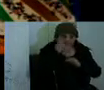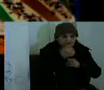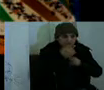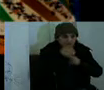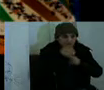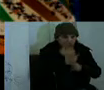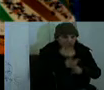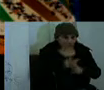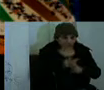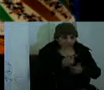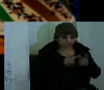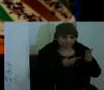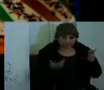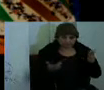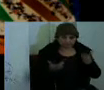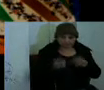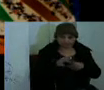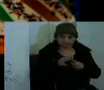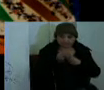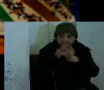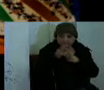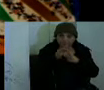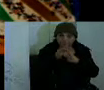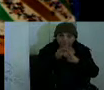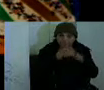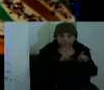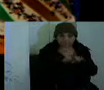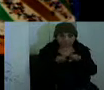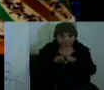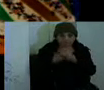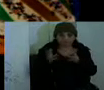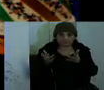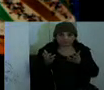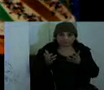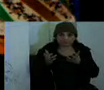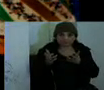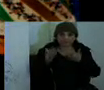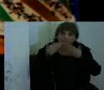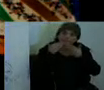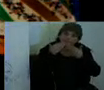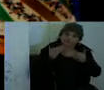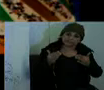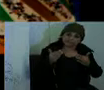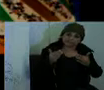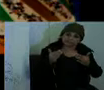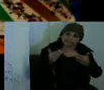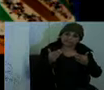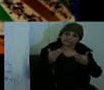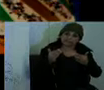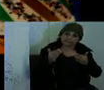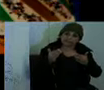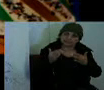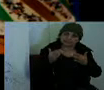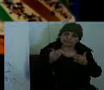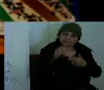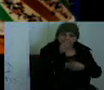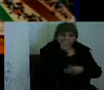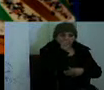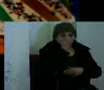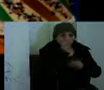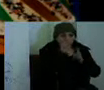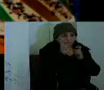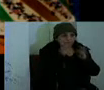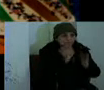really something special. We also want to give a thanks to the anonymous donor